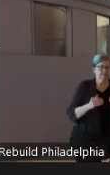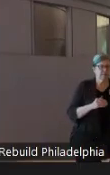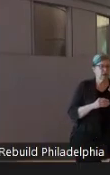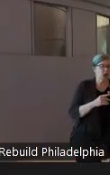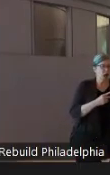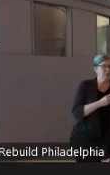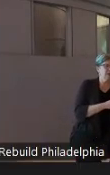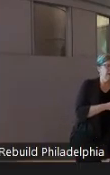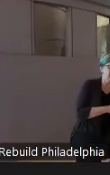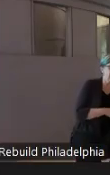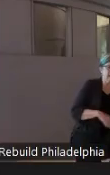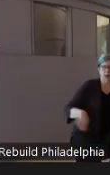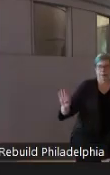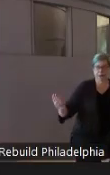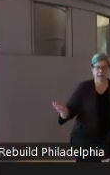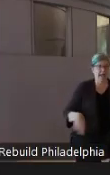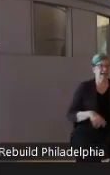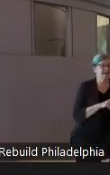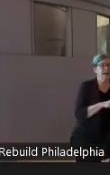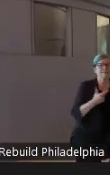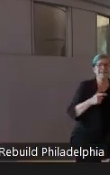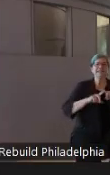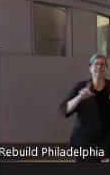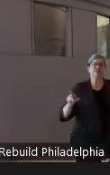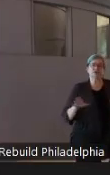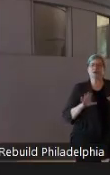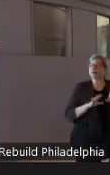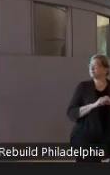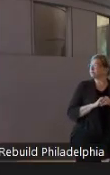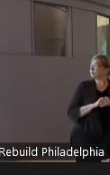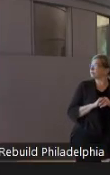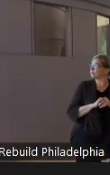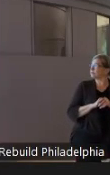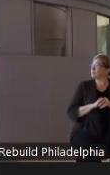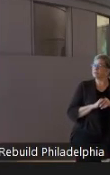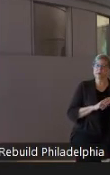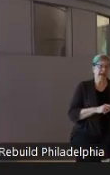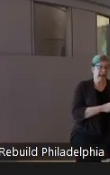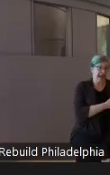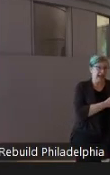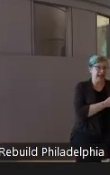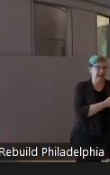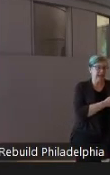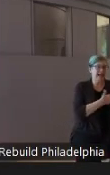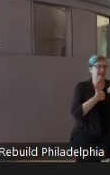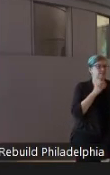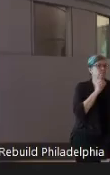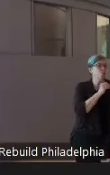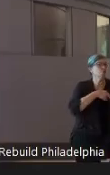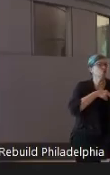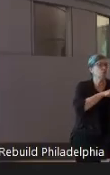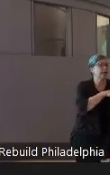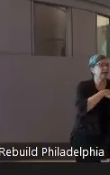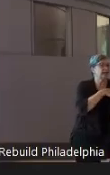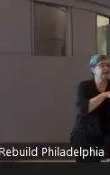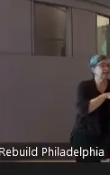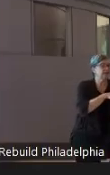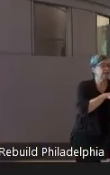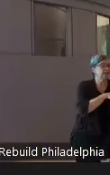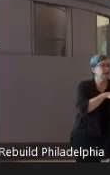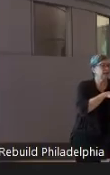will say the big differences between option A and option B. Option A has more swings,